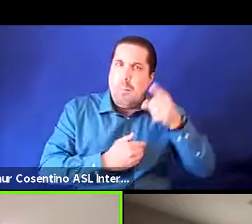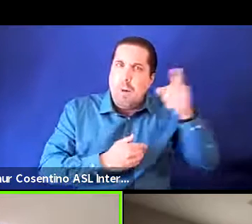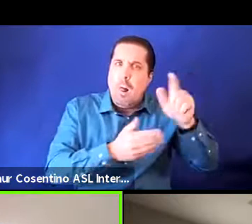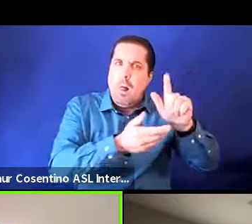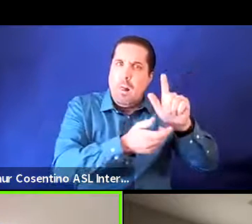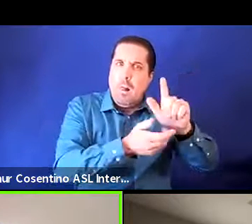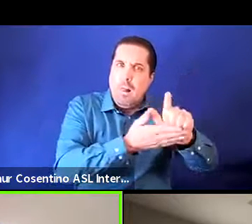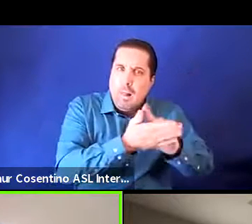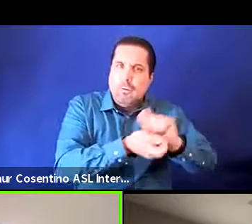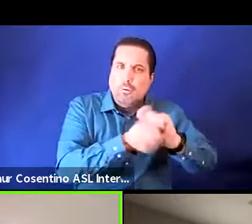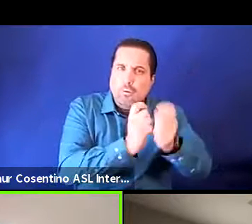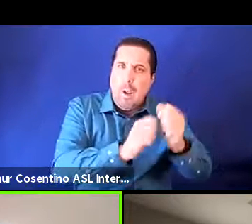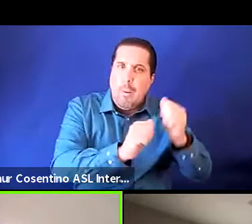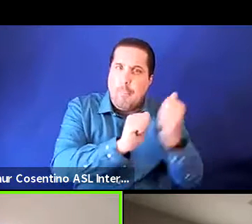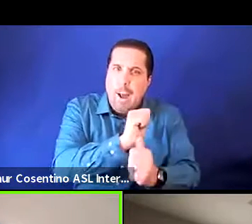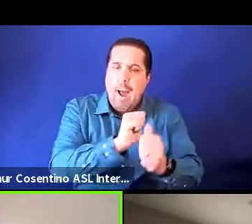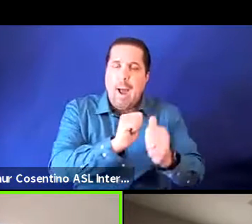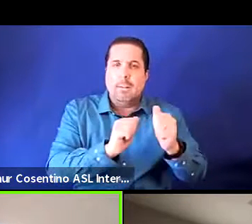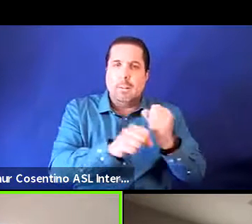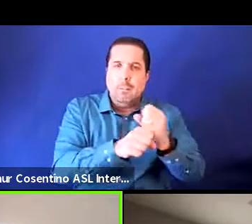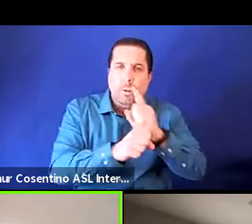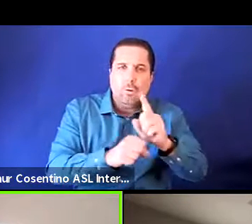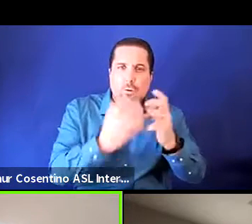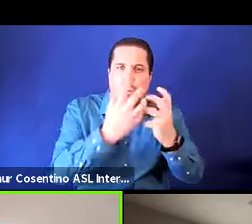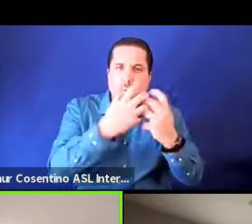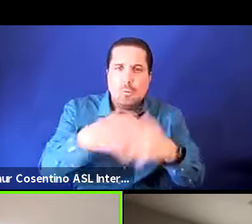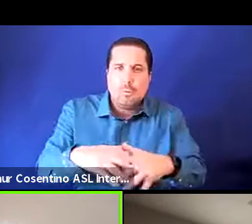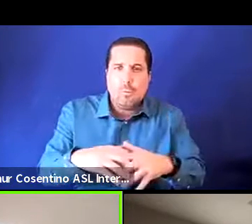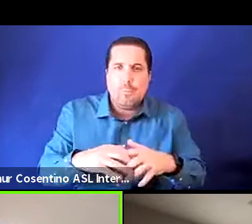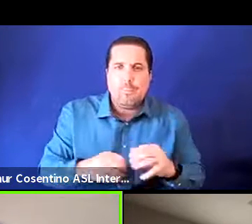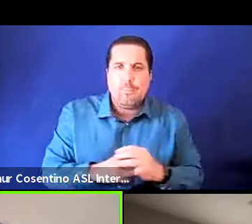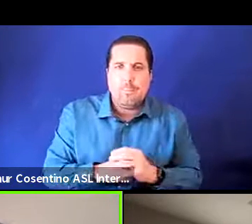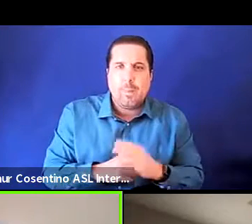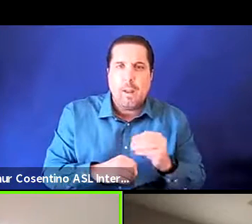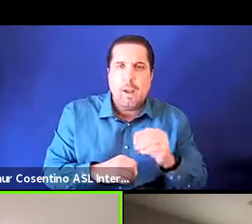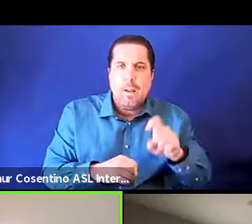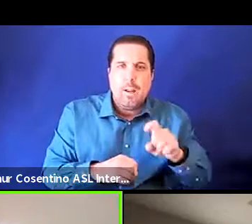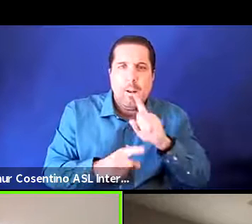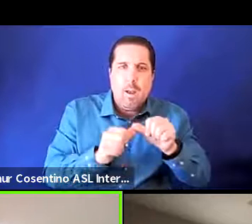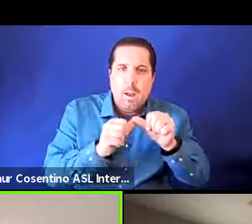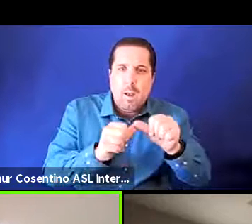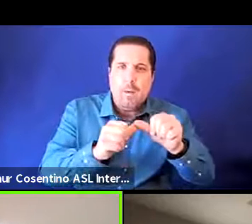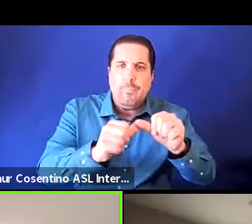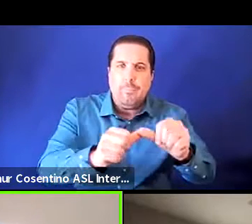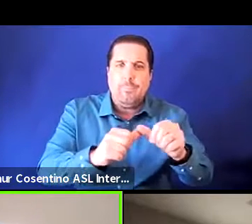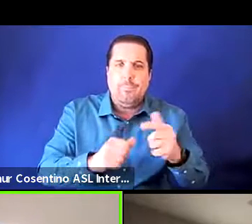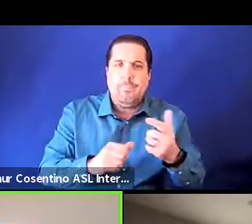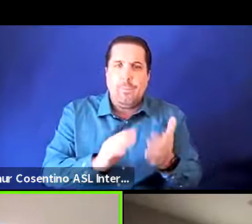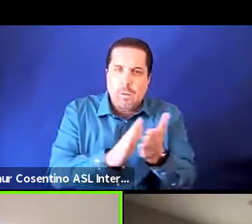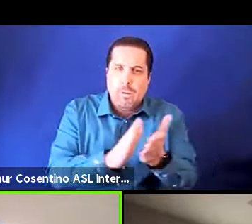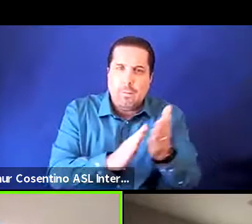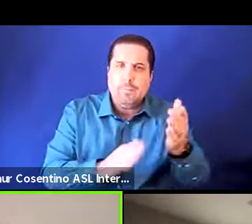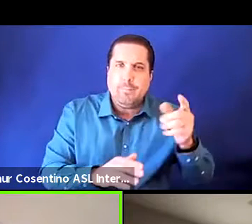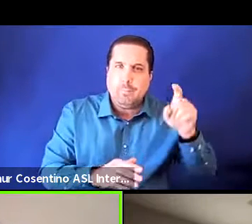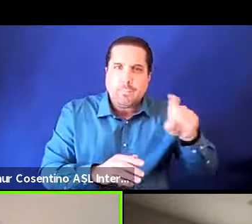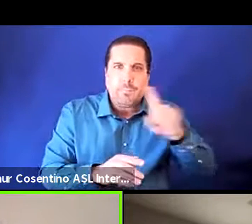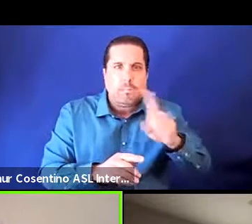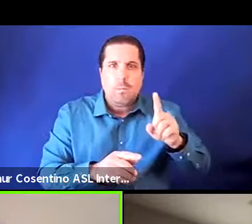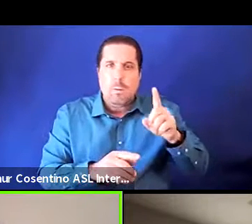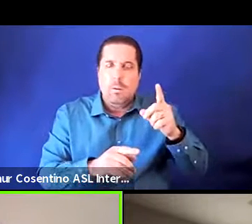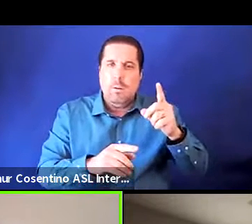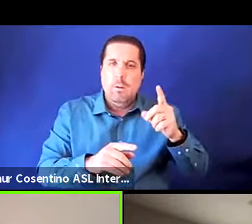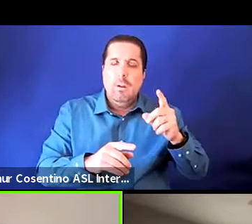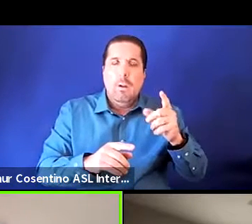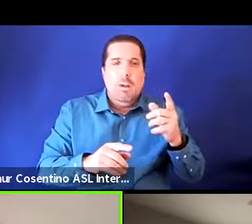like to pass. And so I think that's something to really think about and reckon with. And building on that work, a couple years later, I